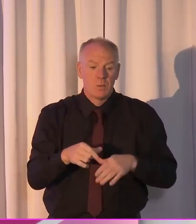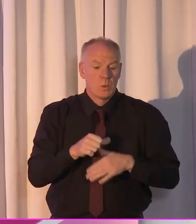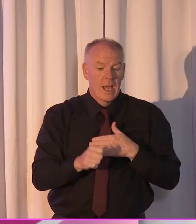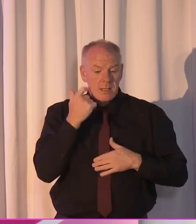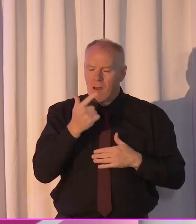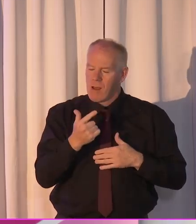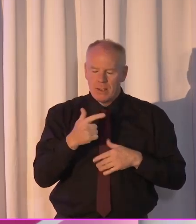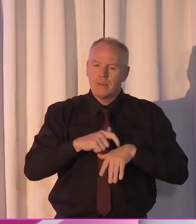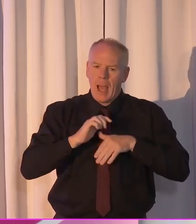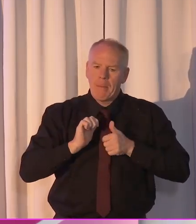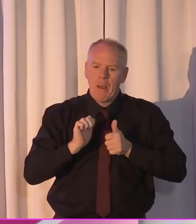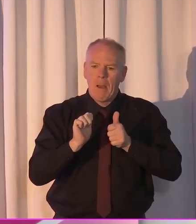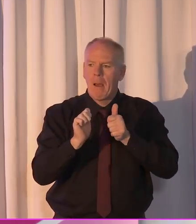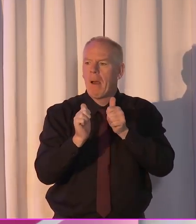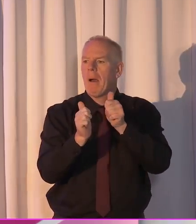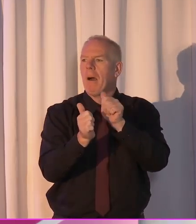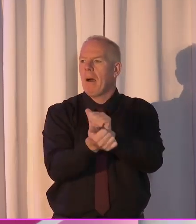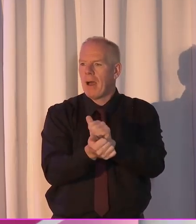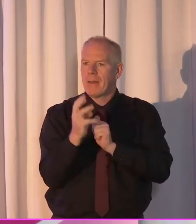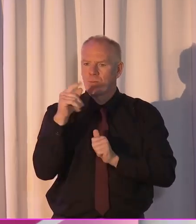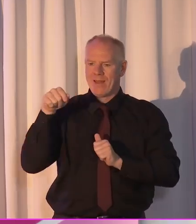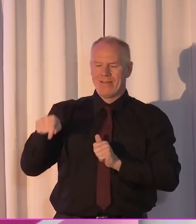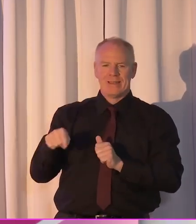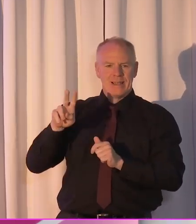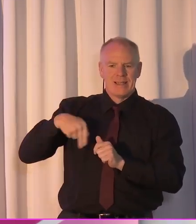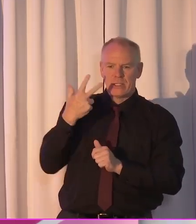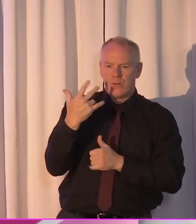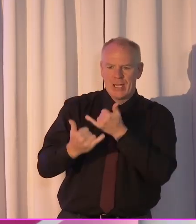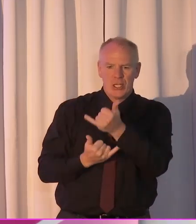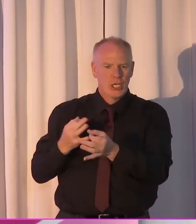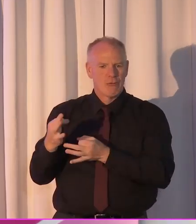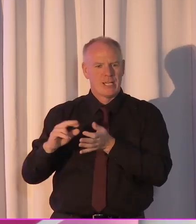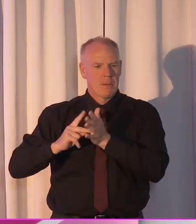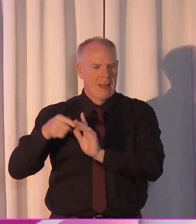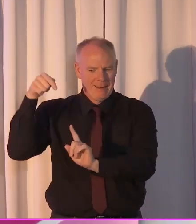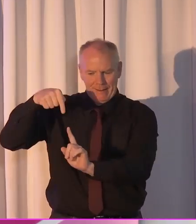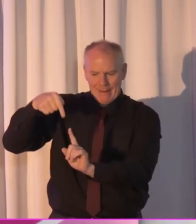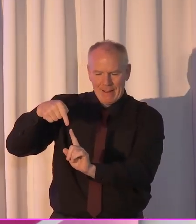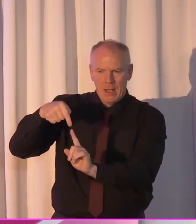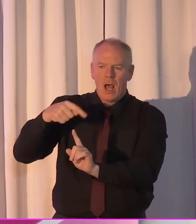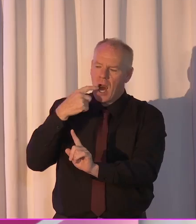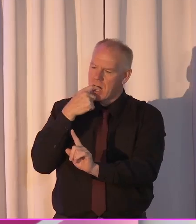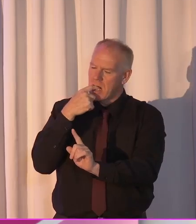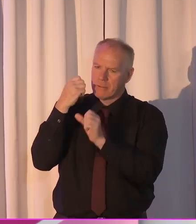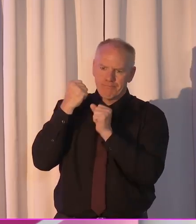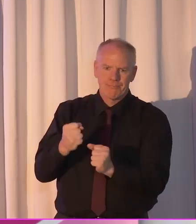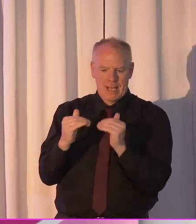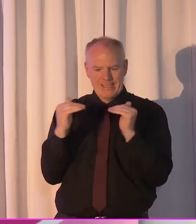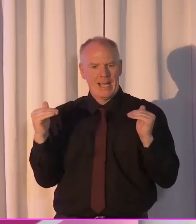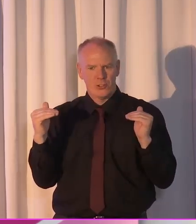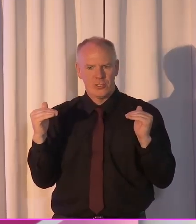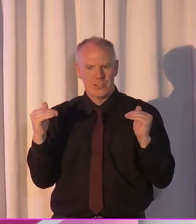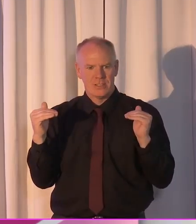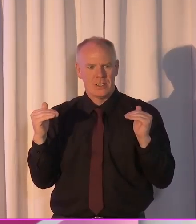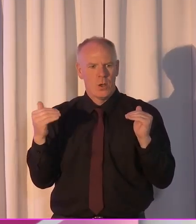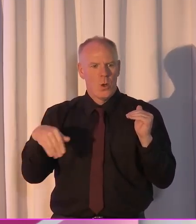tomorrow, it's going to take time. And that's why this strategy, the next 3 years strategic plan, I think is a really good benchmark here